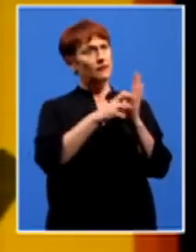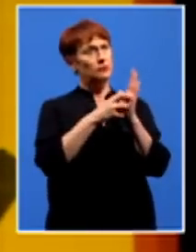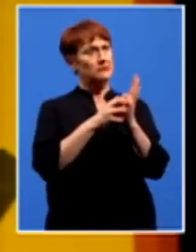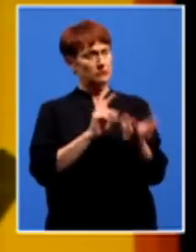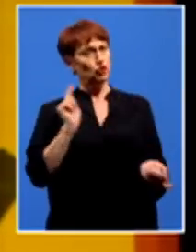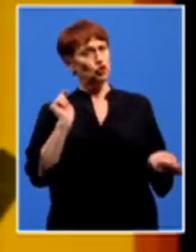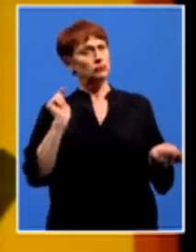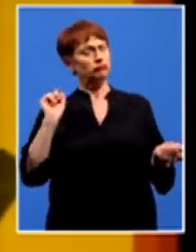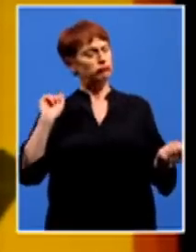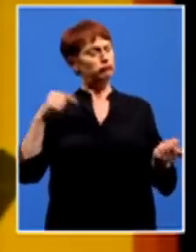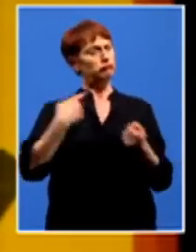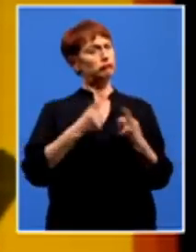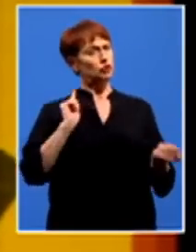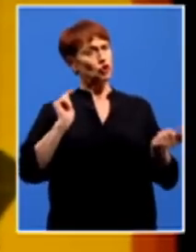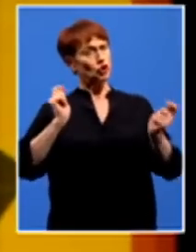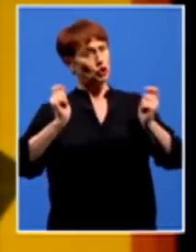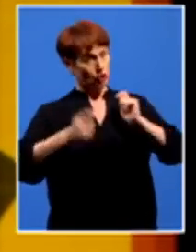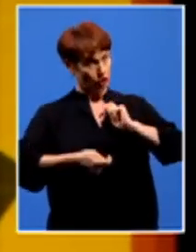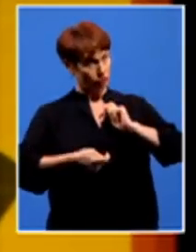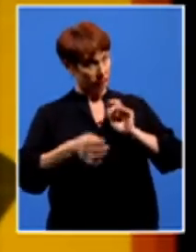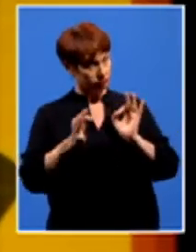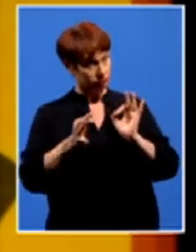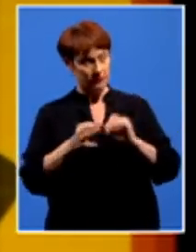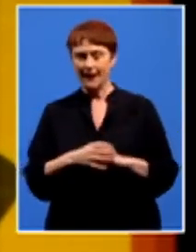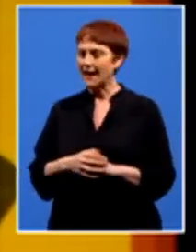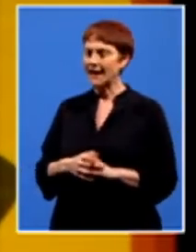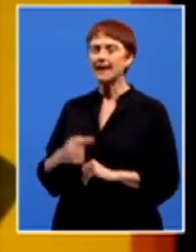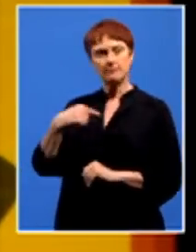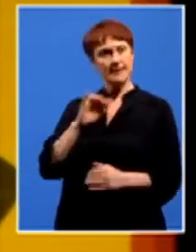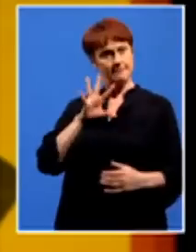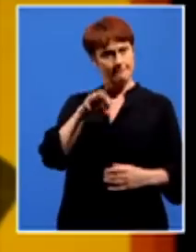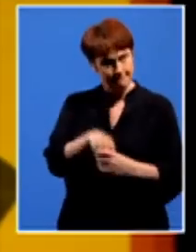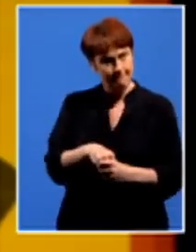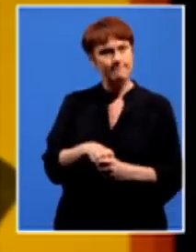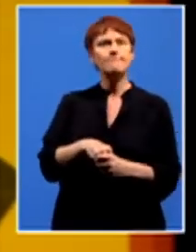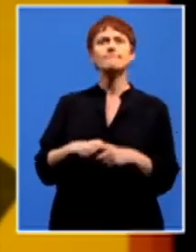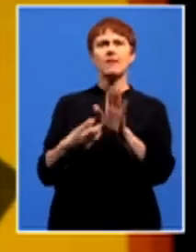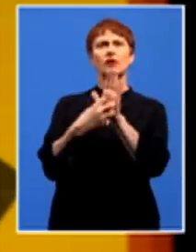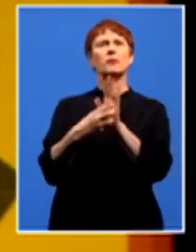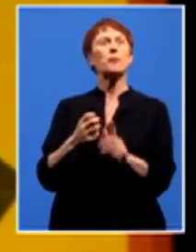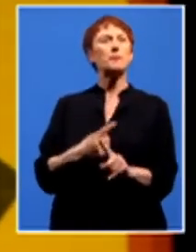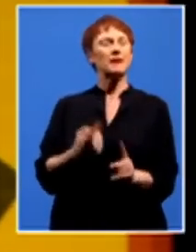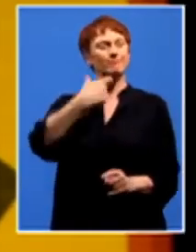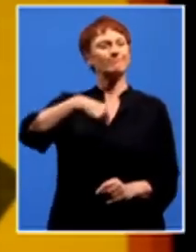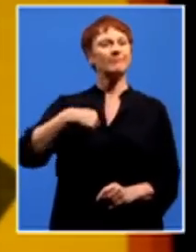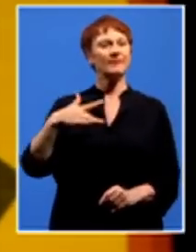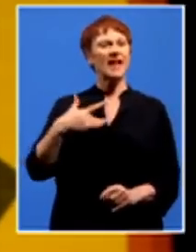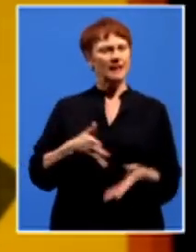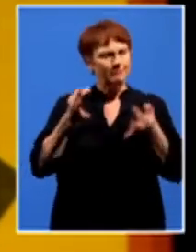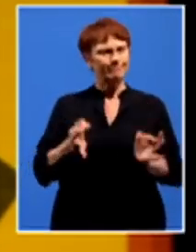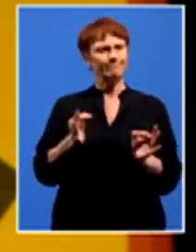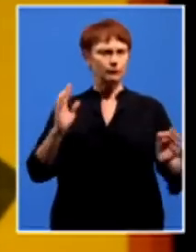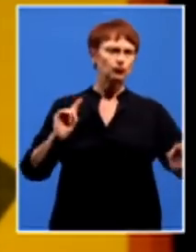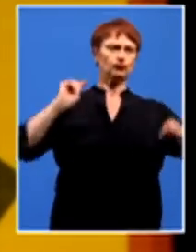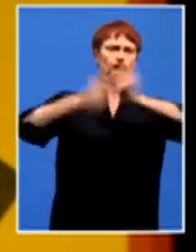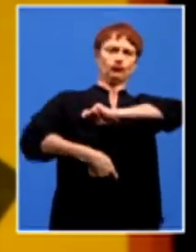enough. I'm part of the industry, and I'm increasingly frustrated. What horrifies you? That we're still not as